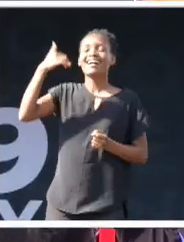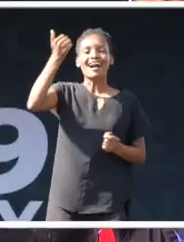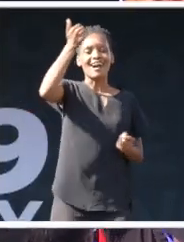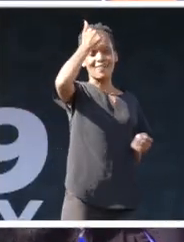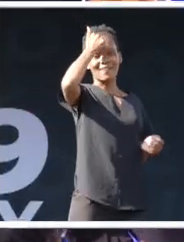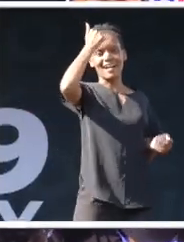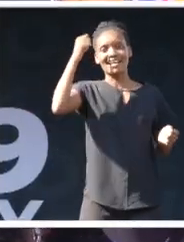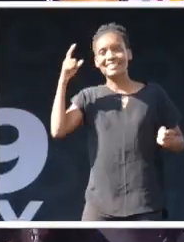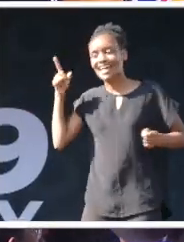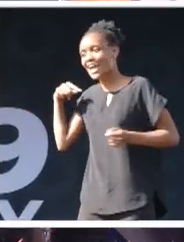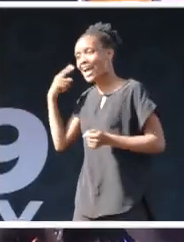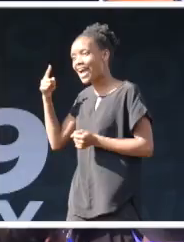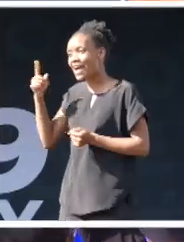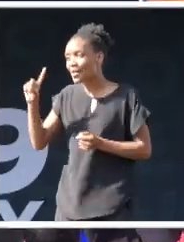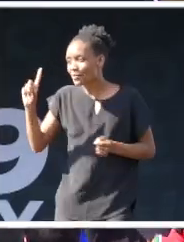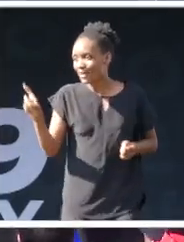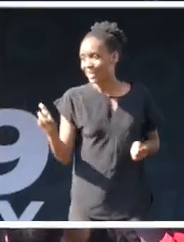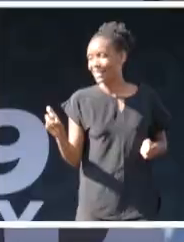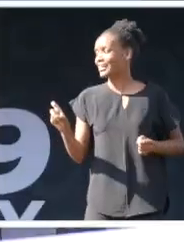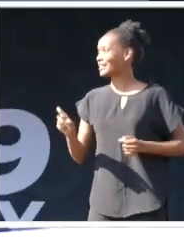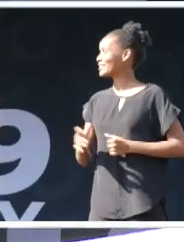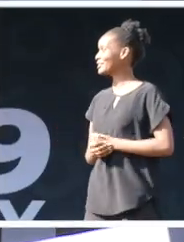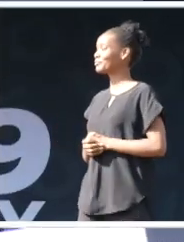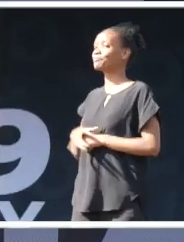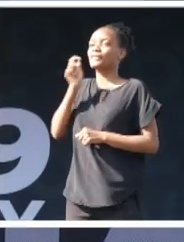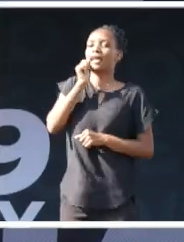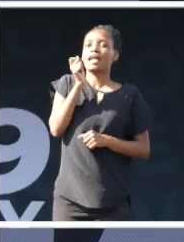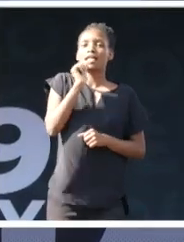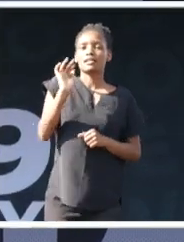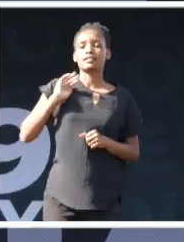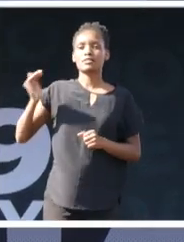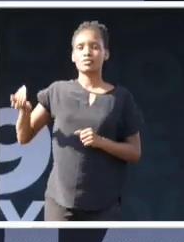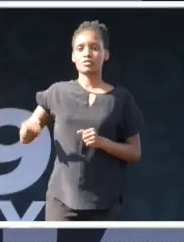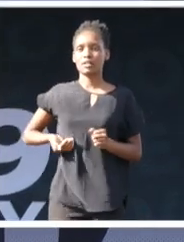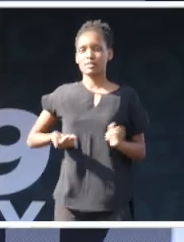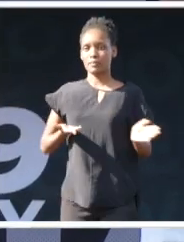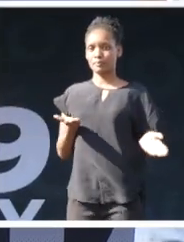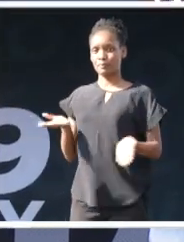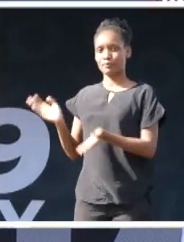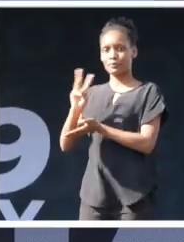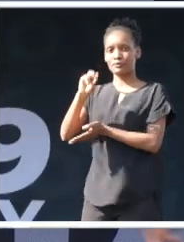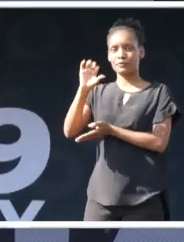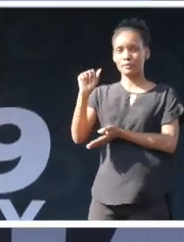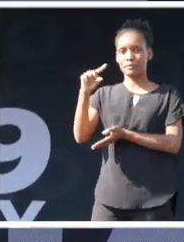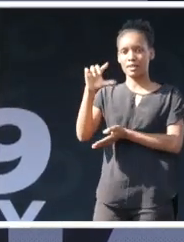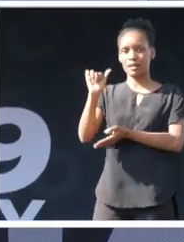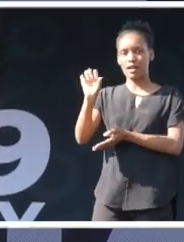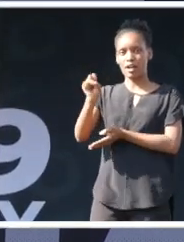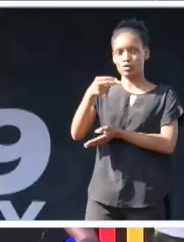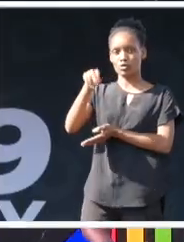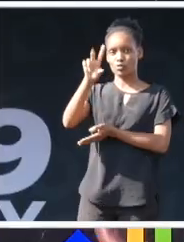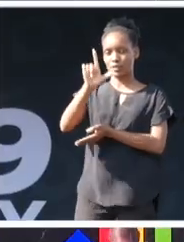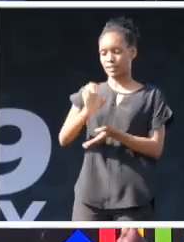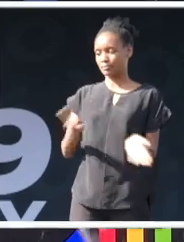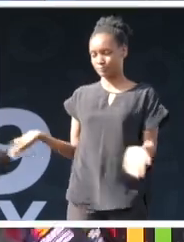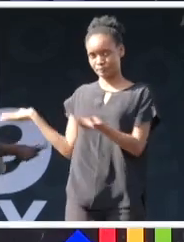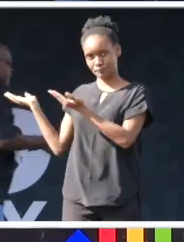simaumau, awaten. Ladies and gentlemen, Makashule Gana.